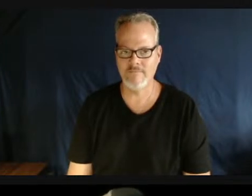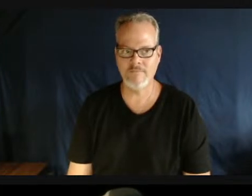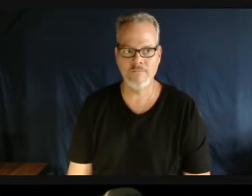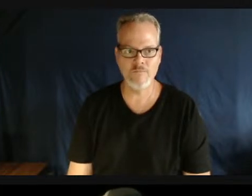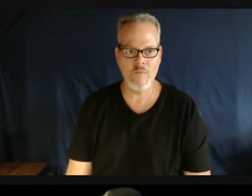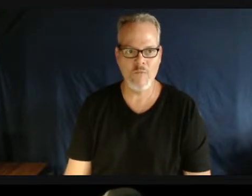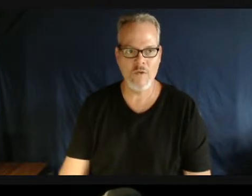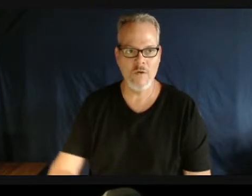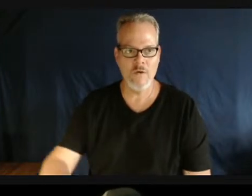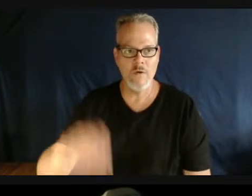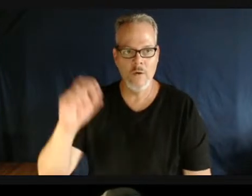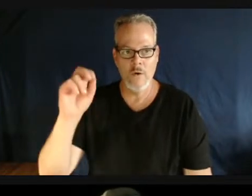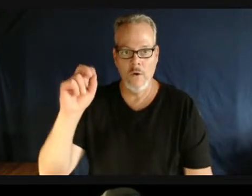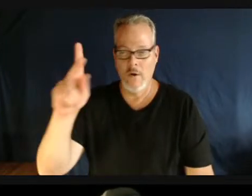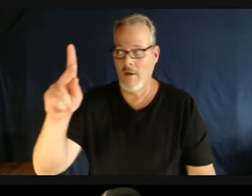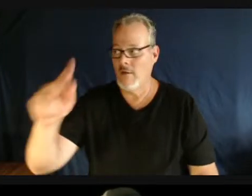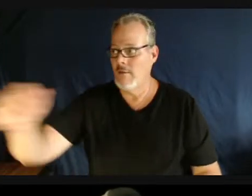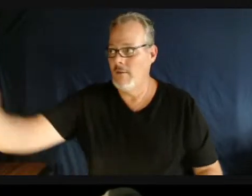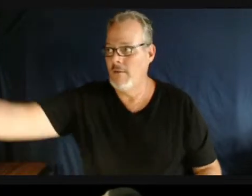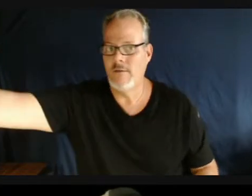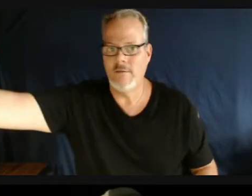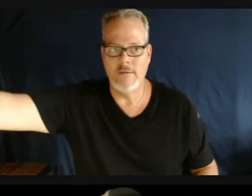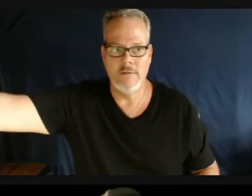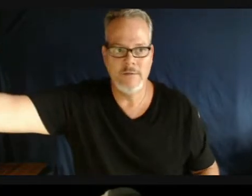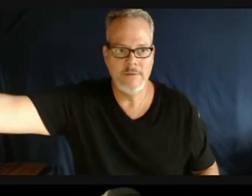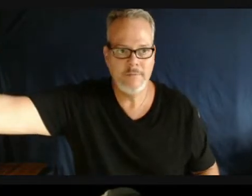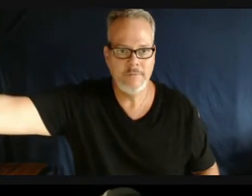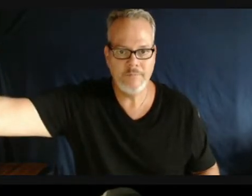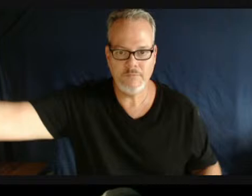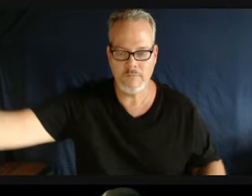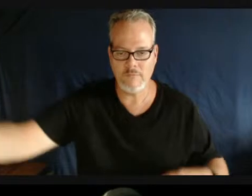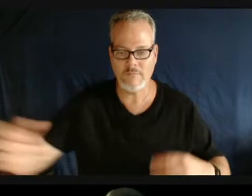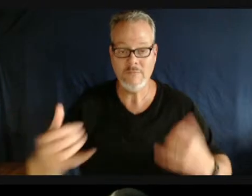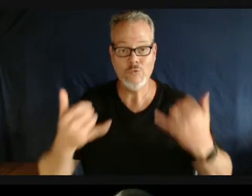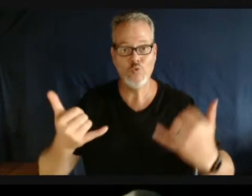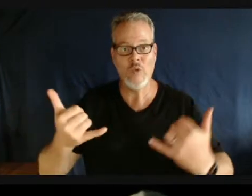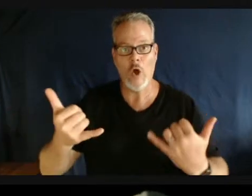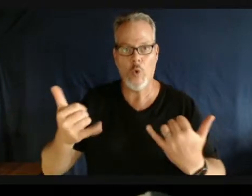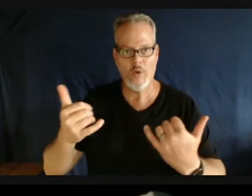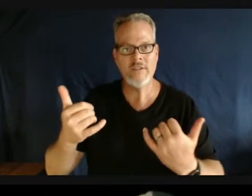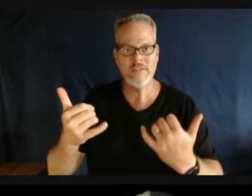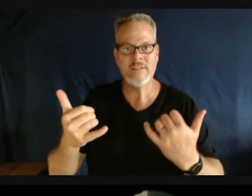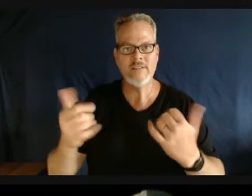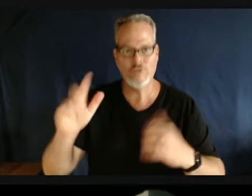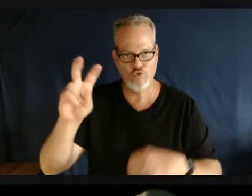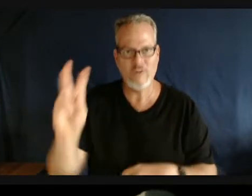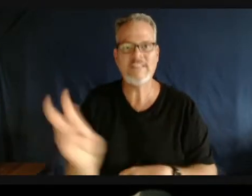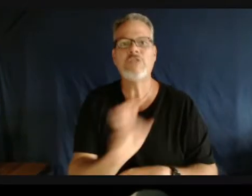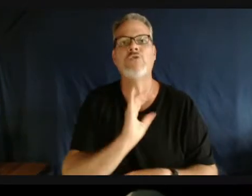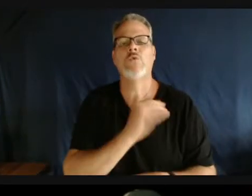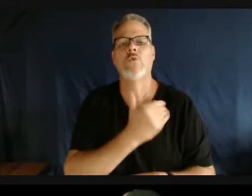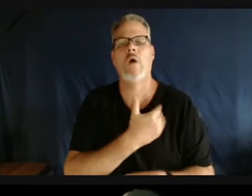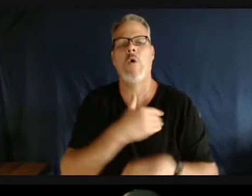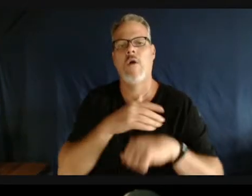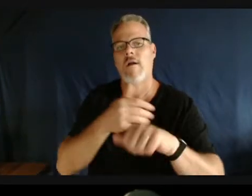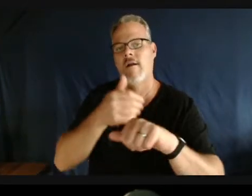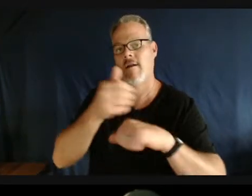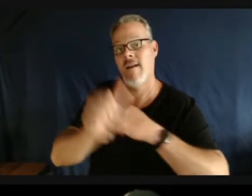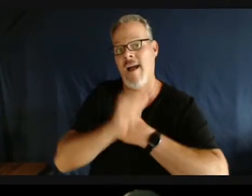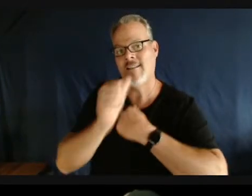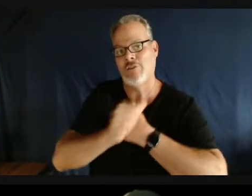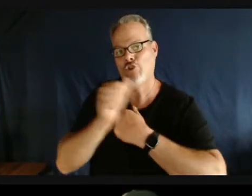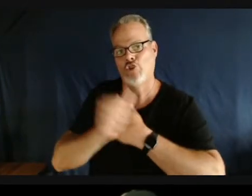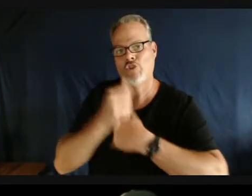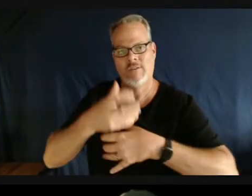Okay, so let's transition to our hazard summary and show you guys some of